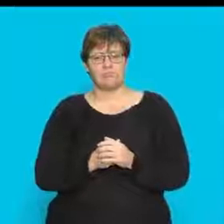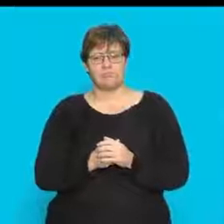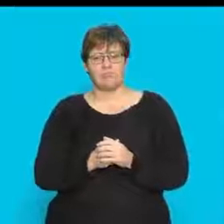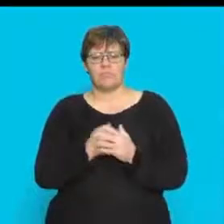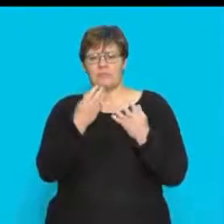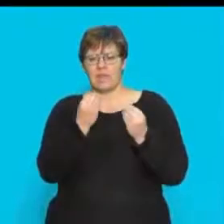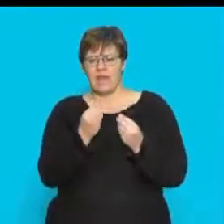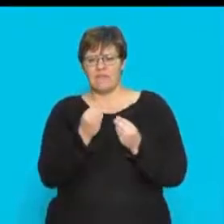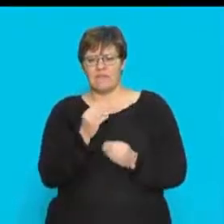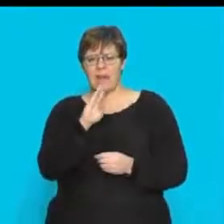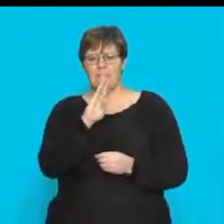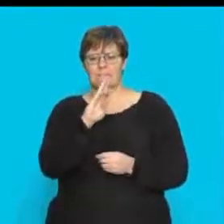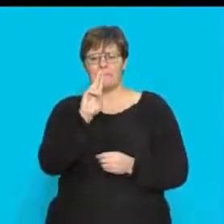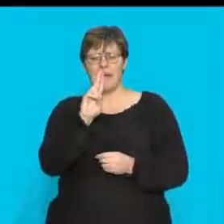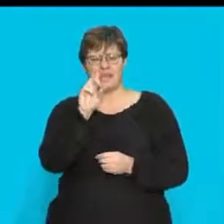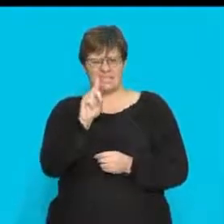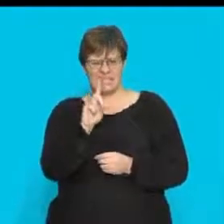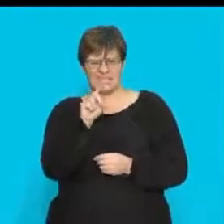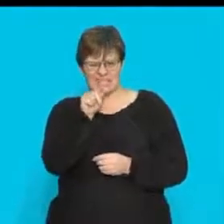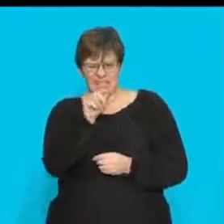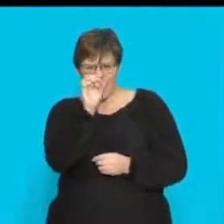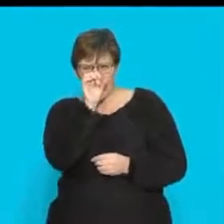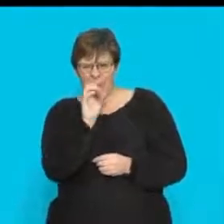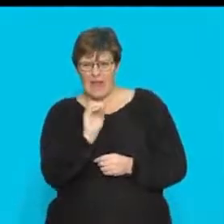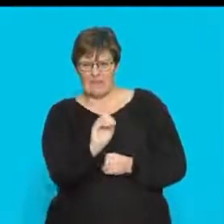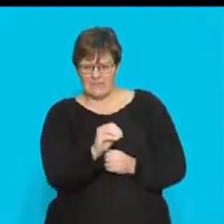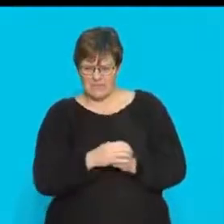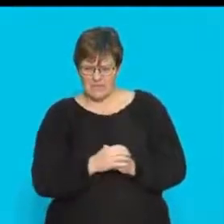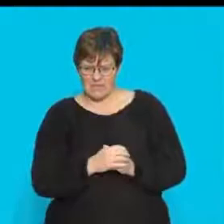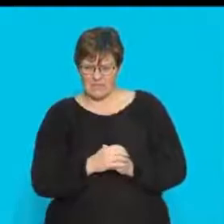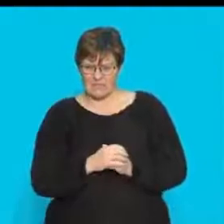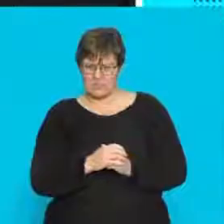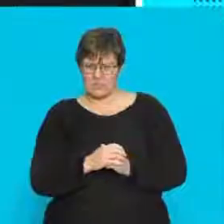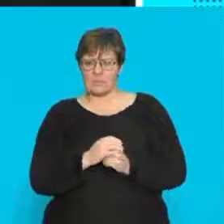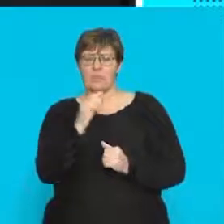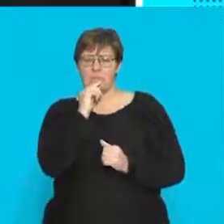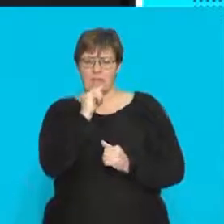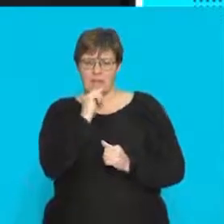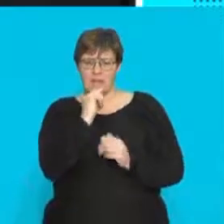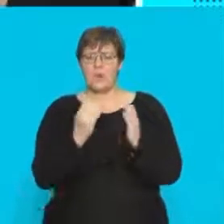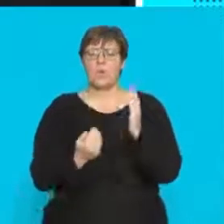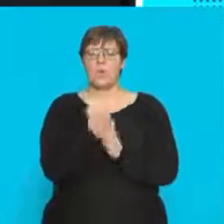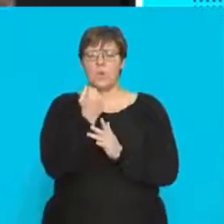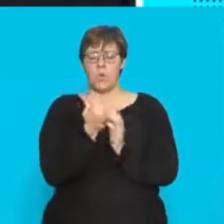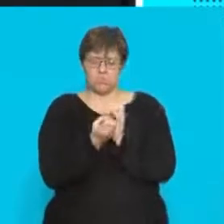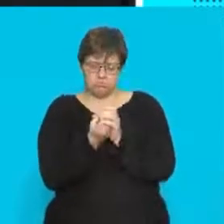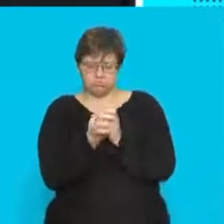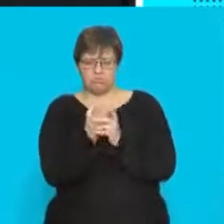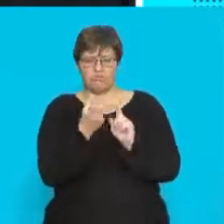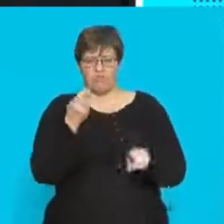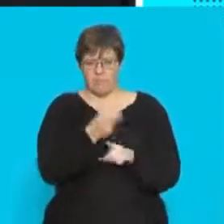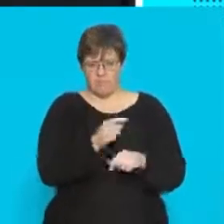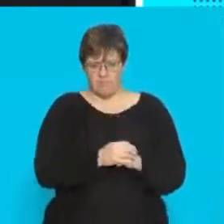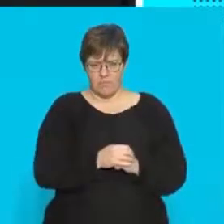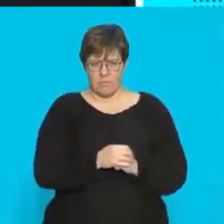a little bud. Now what does a bud mean? The bud makes new features.